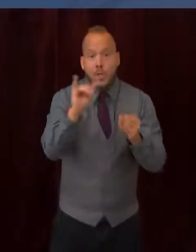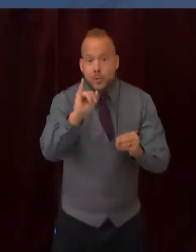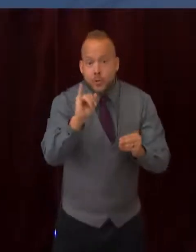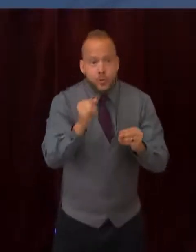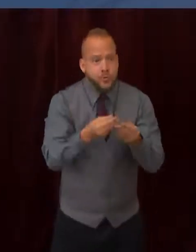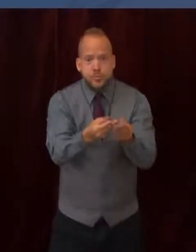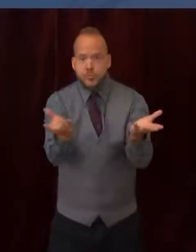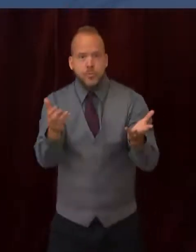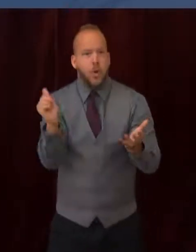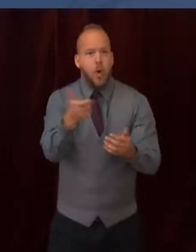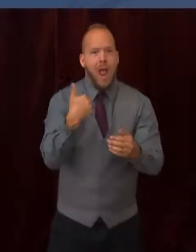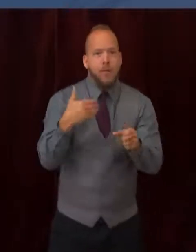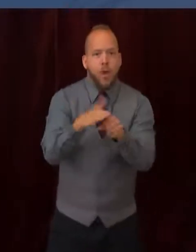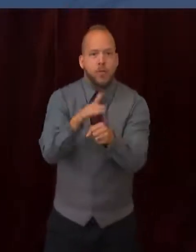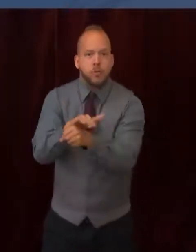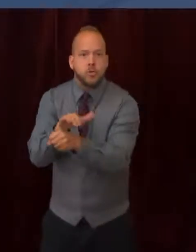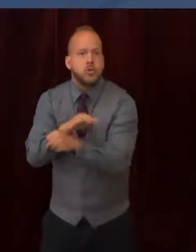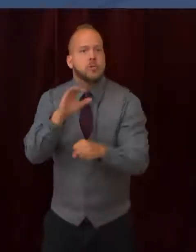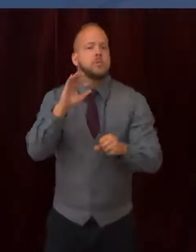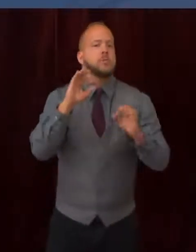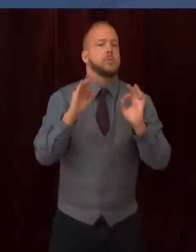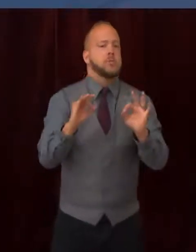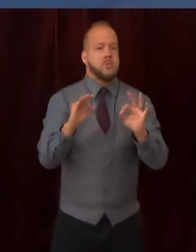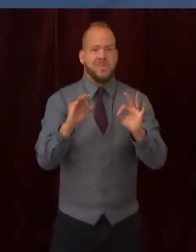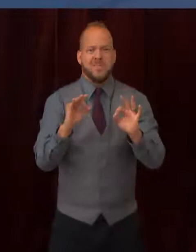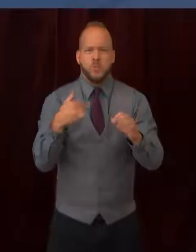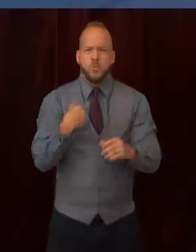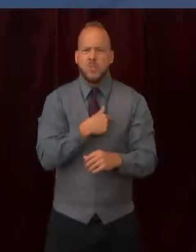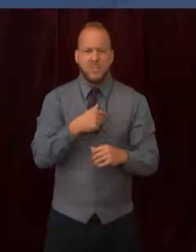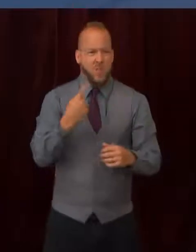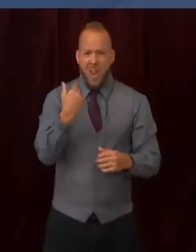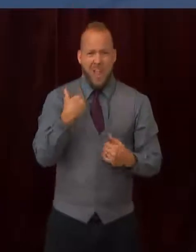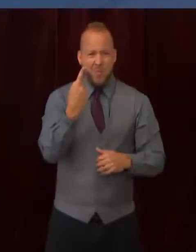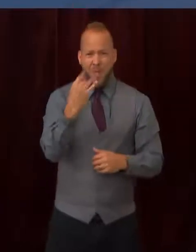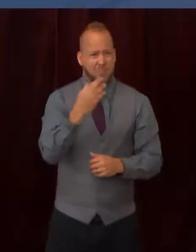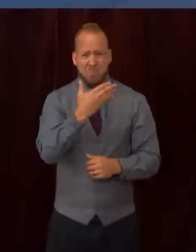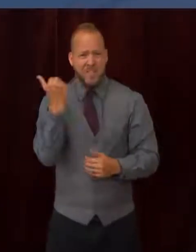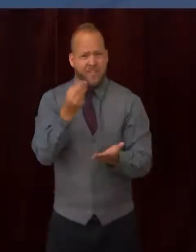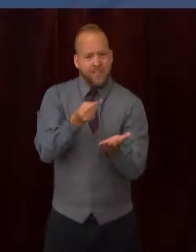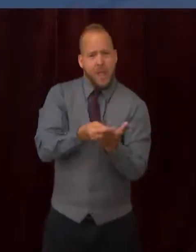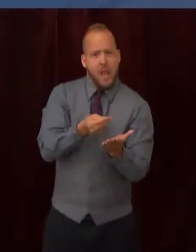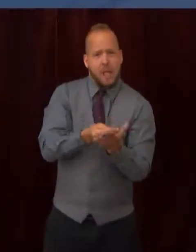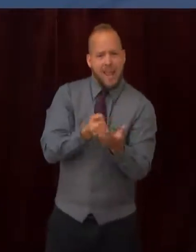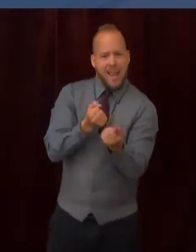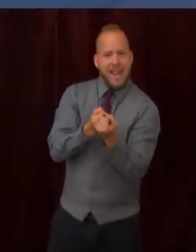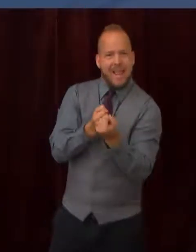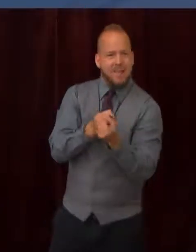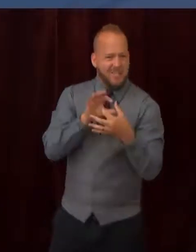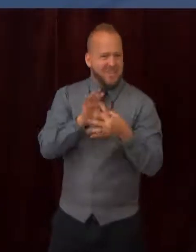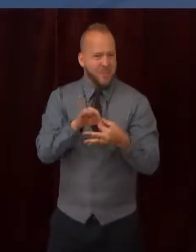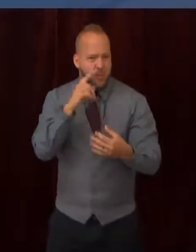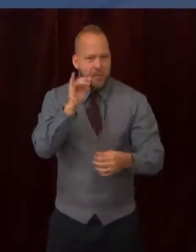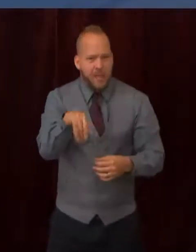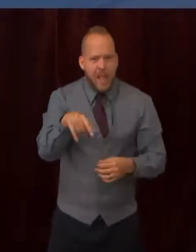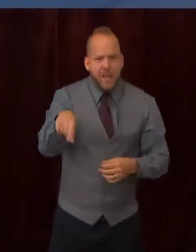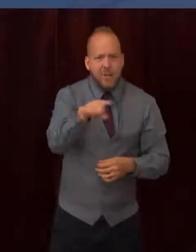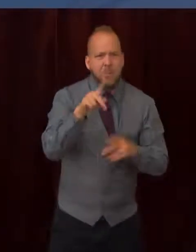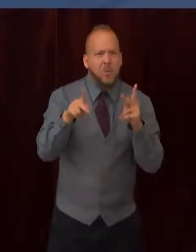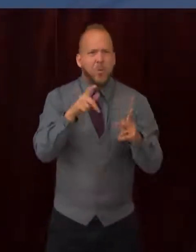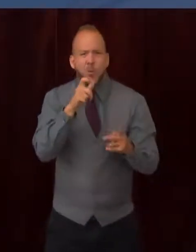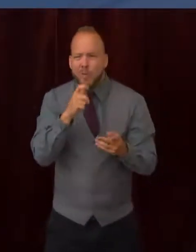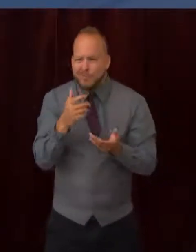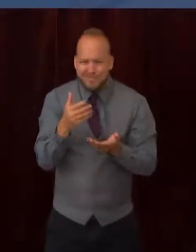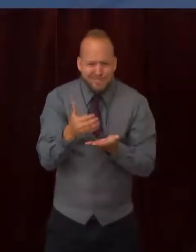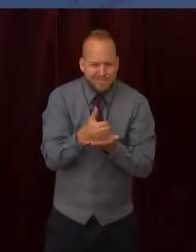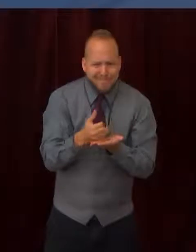people in the United States, particularly people in the lower income brackets, extremely important for increasing access and equity. We have